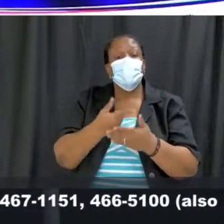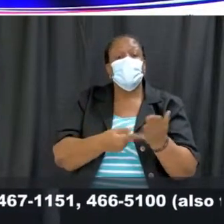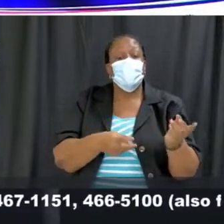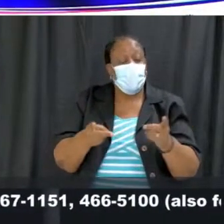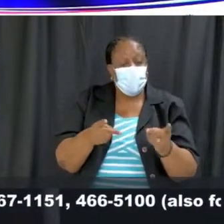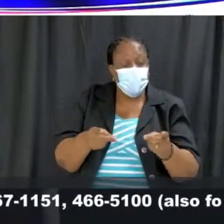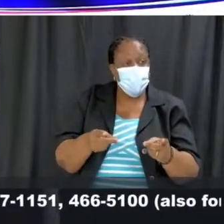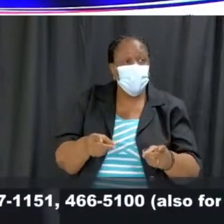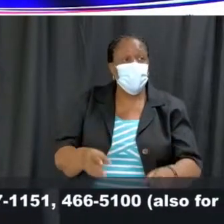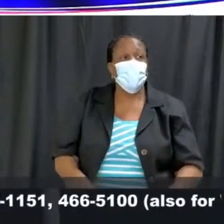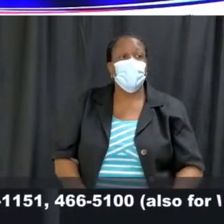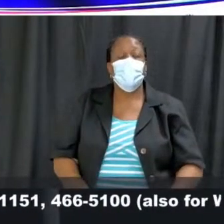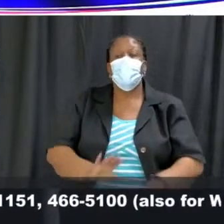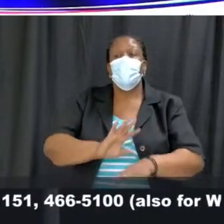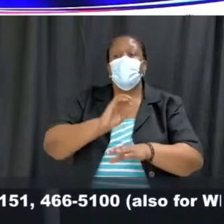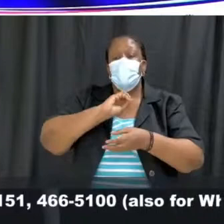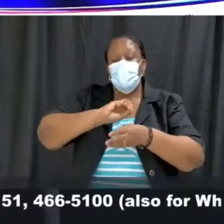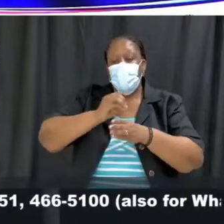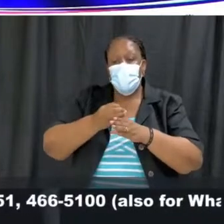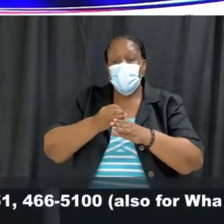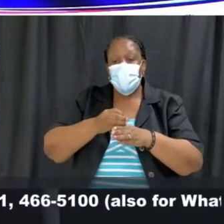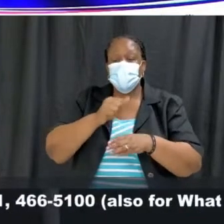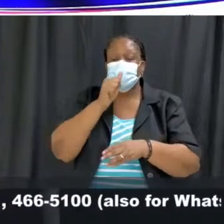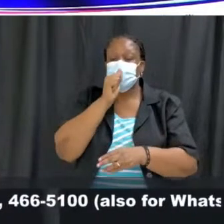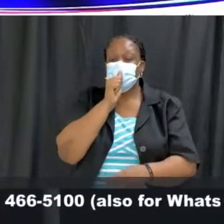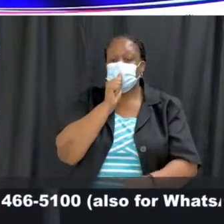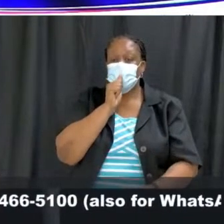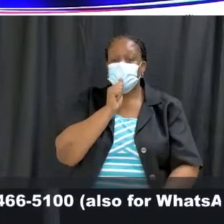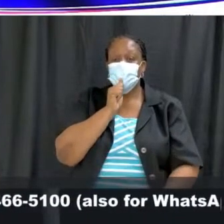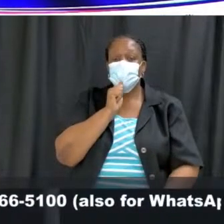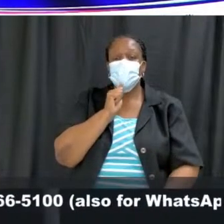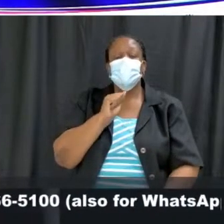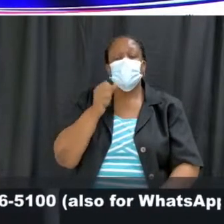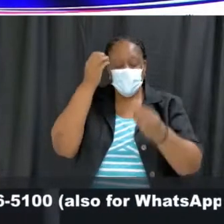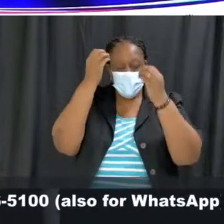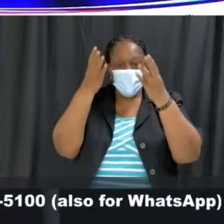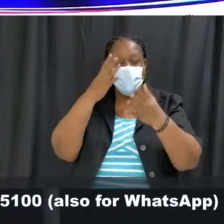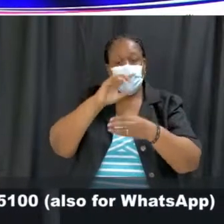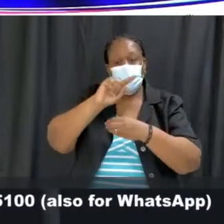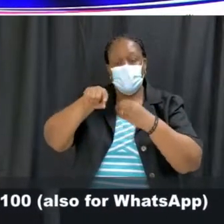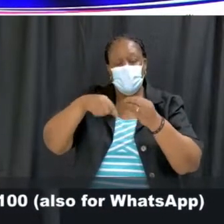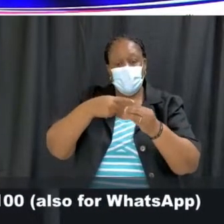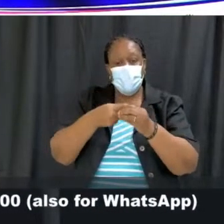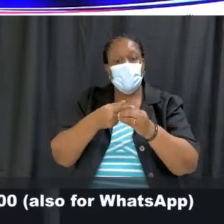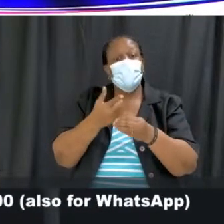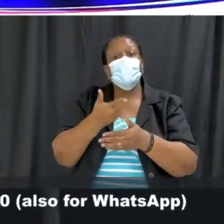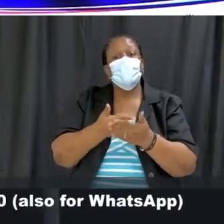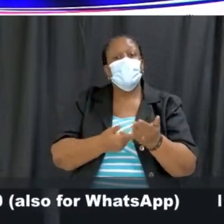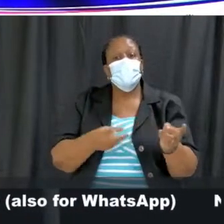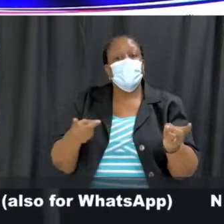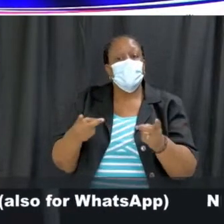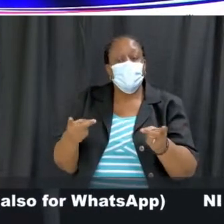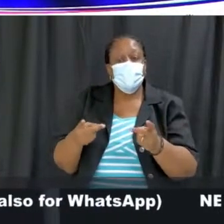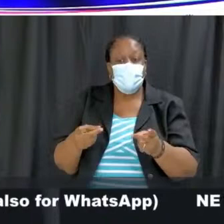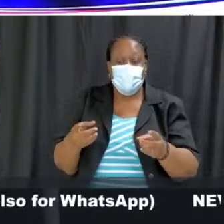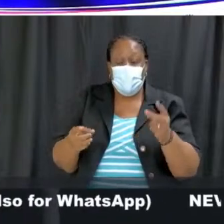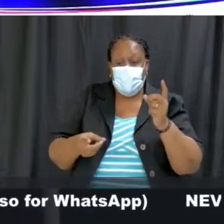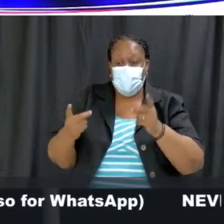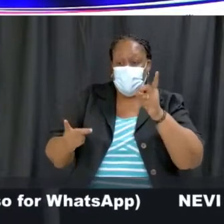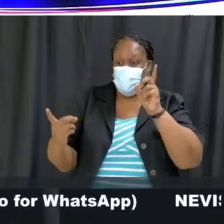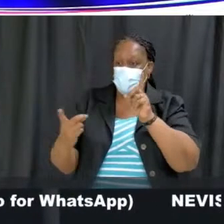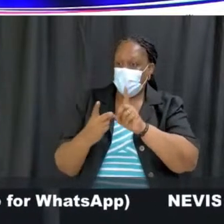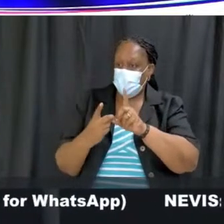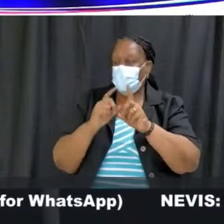or intentionally withholds any information reasonably required of him or her by any